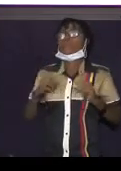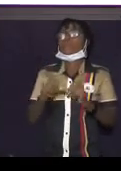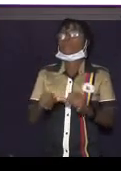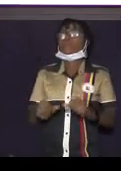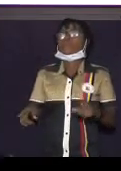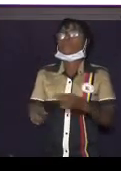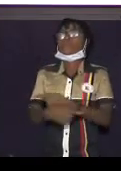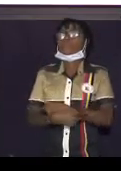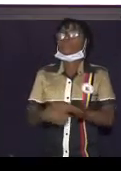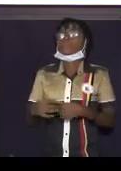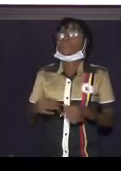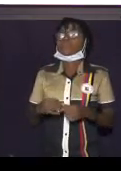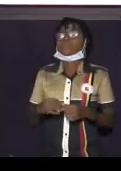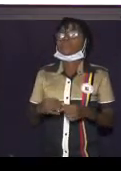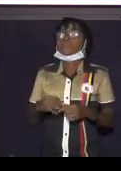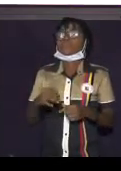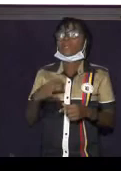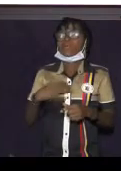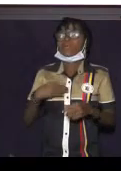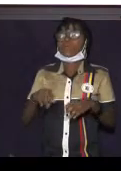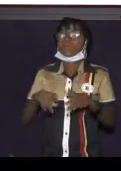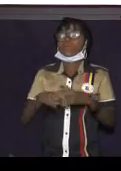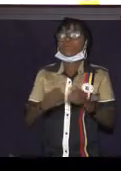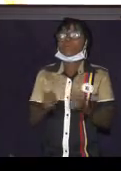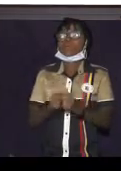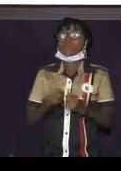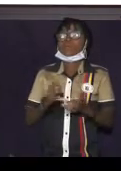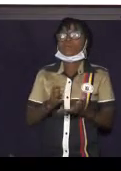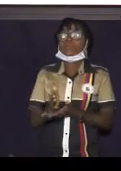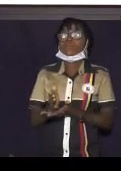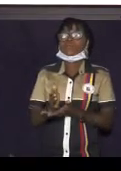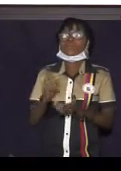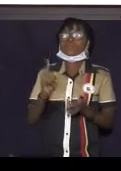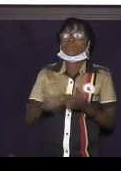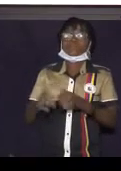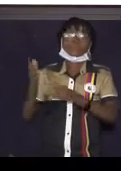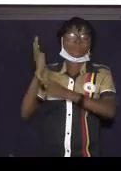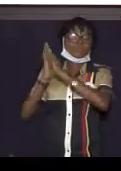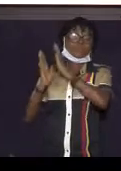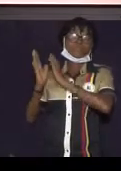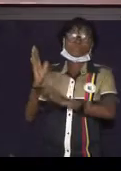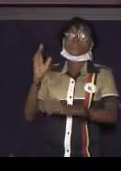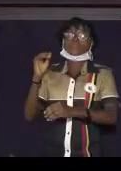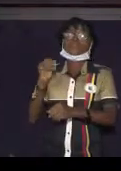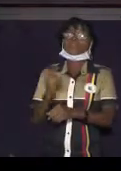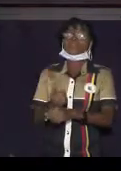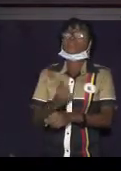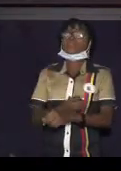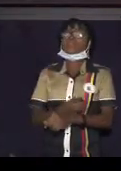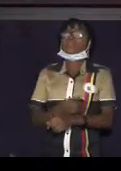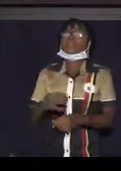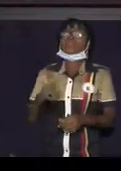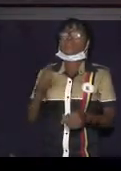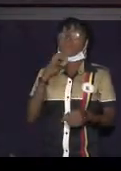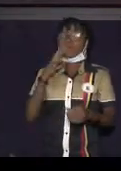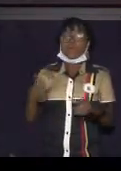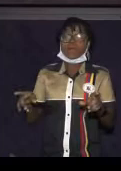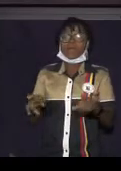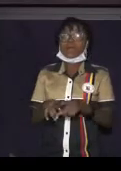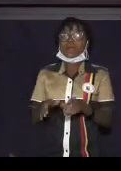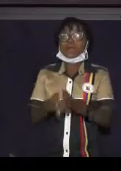with open sentences as I have said, and we'll begin with correction to the previous homework. You were asked to solve these